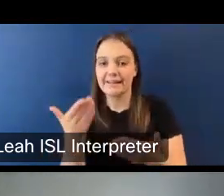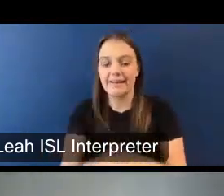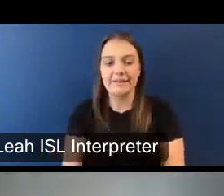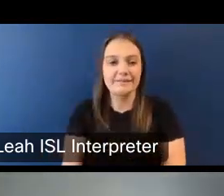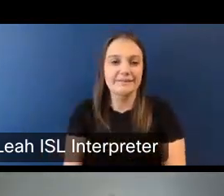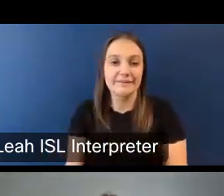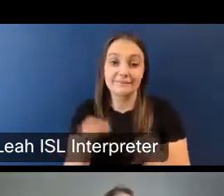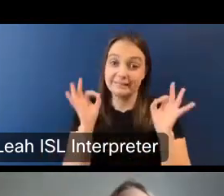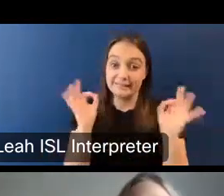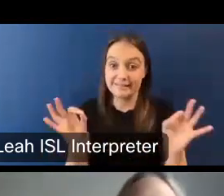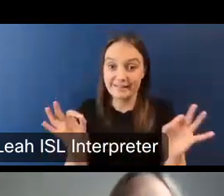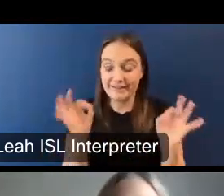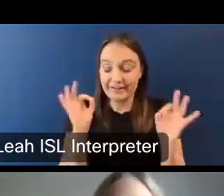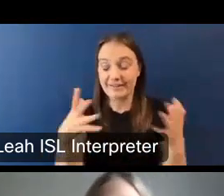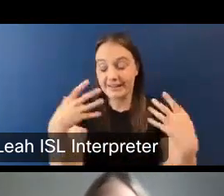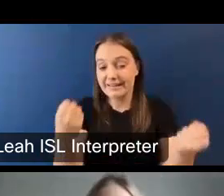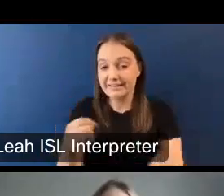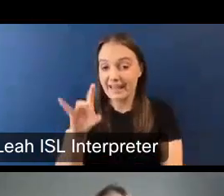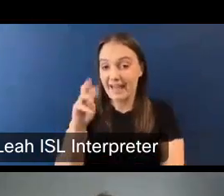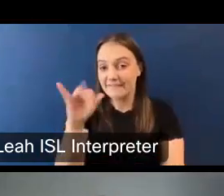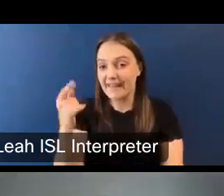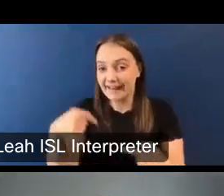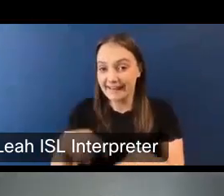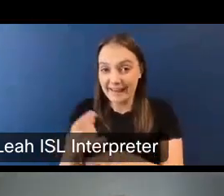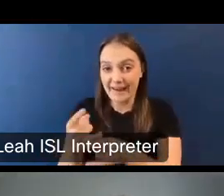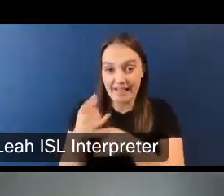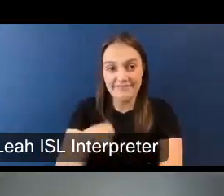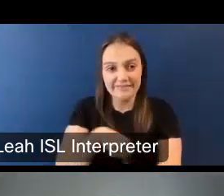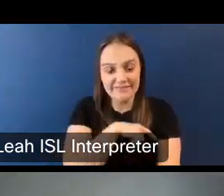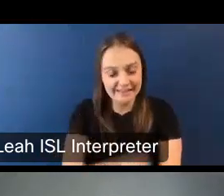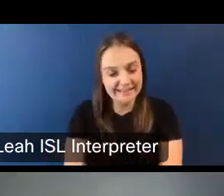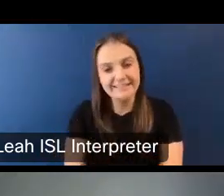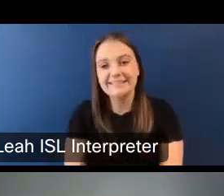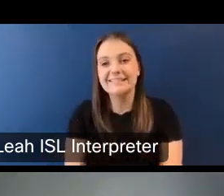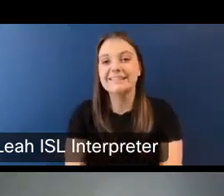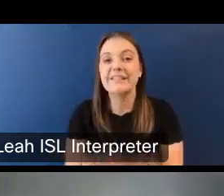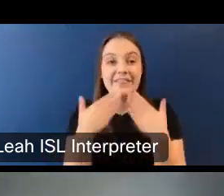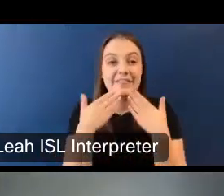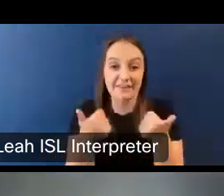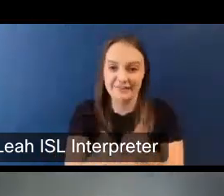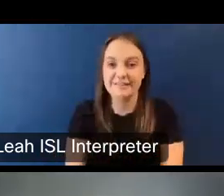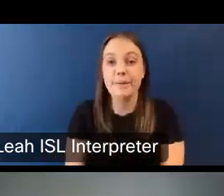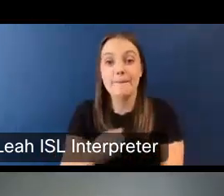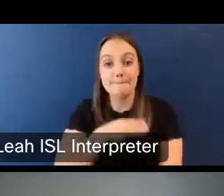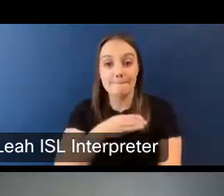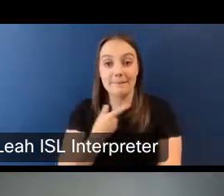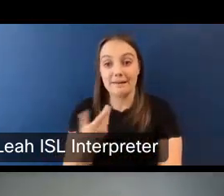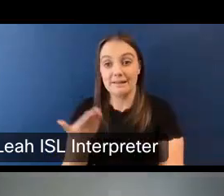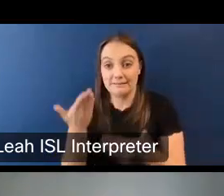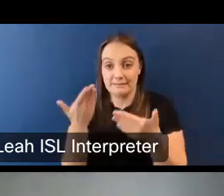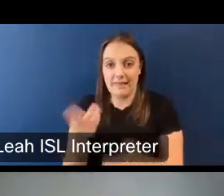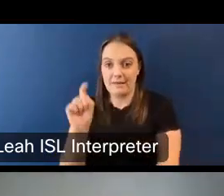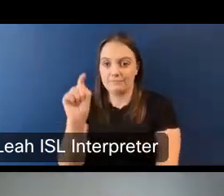here holding my hand through it in the virtual sense. Thanks for flagging that. So please do share